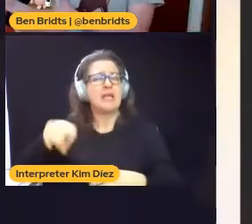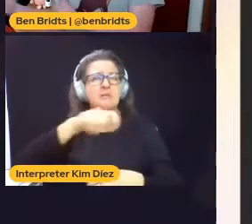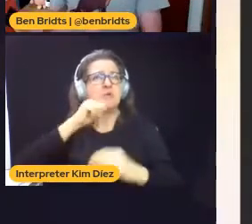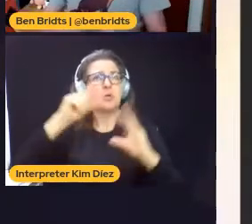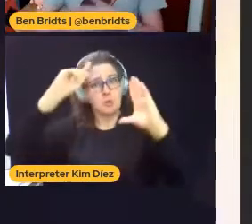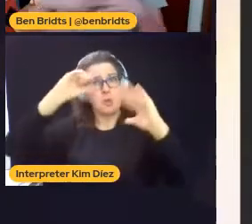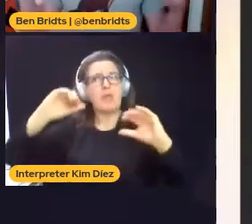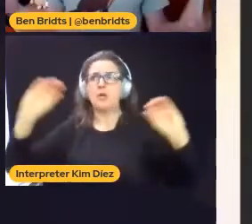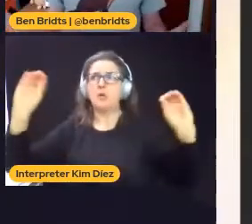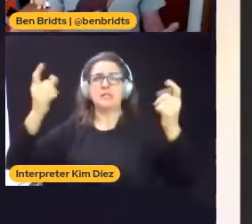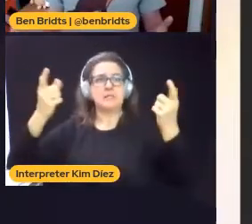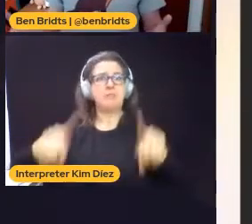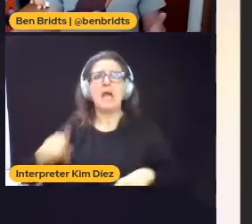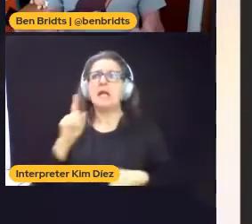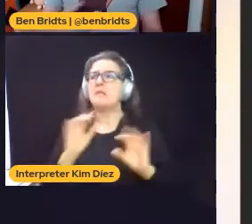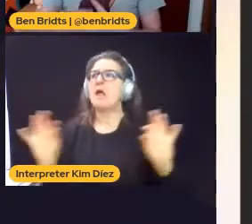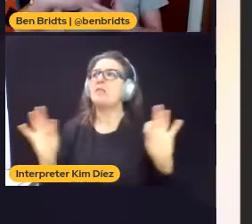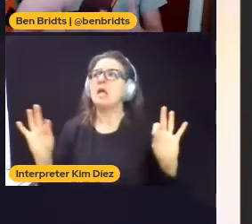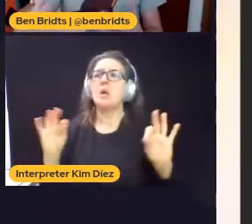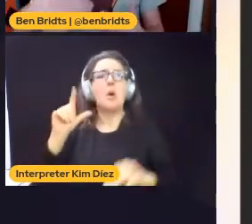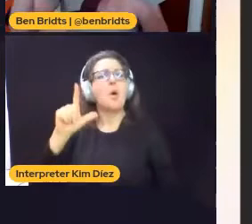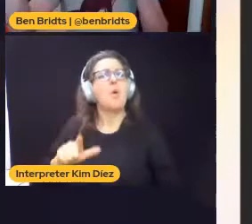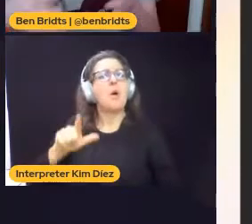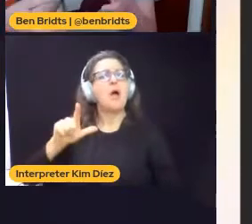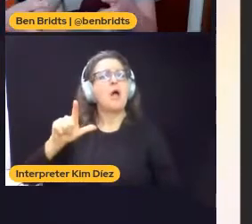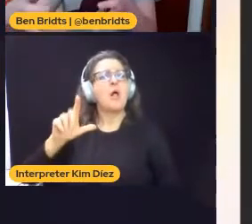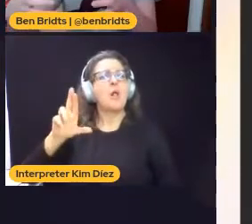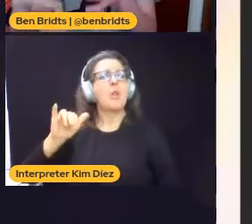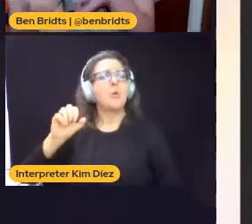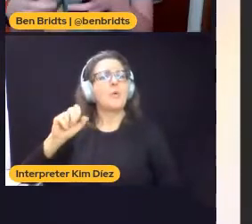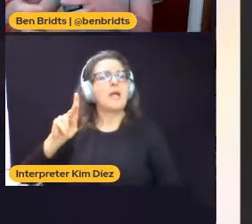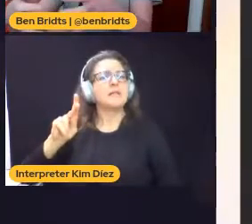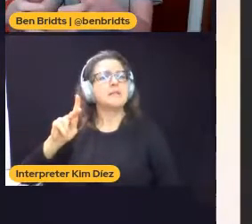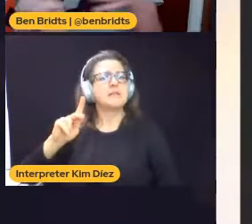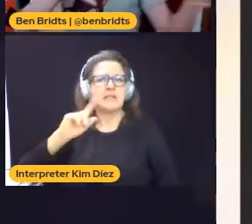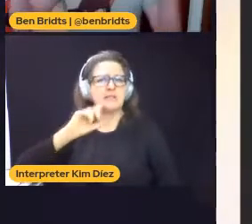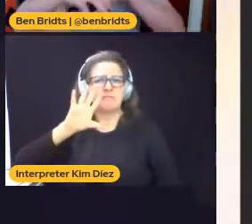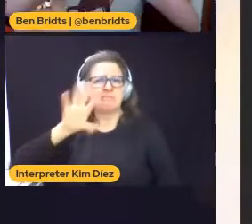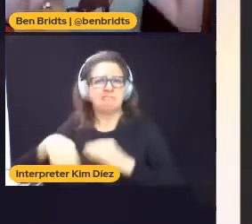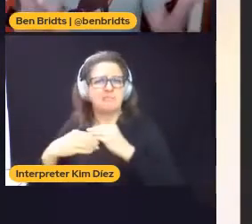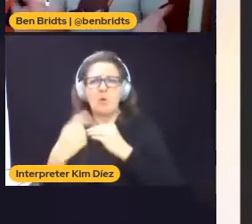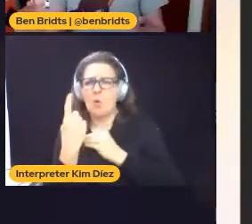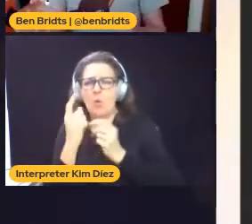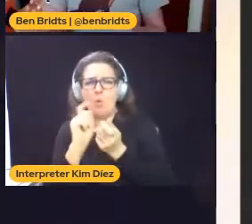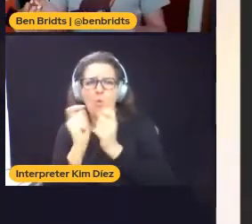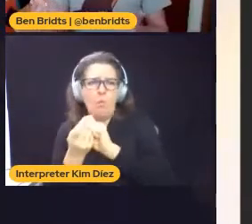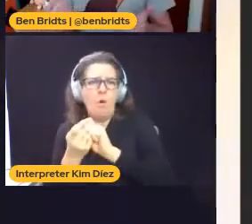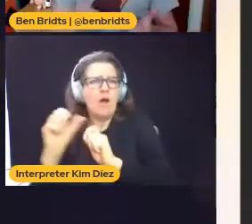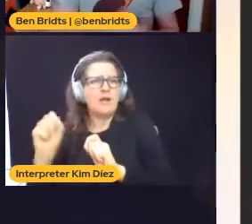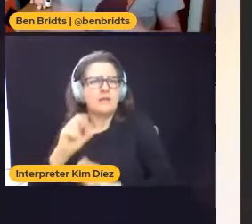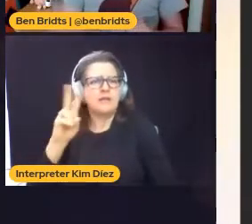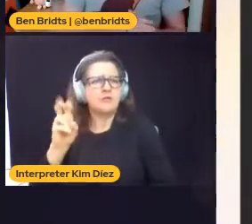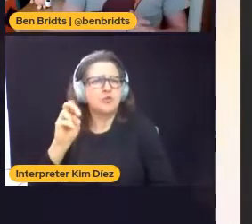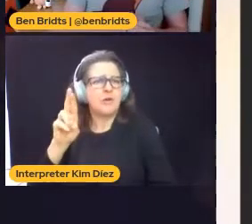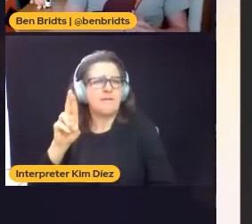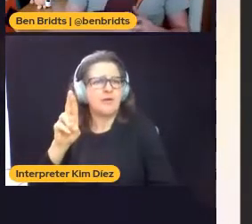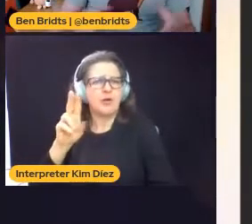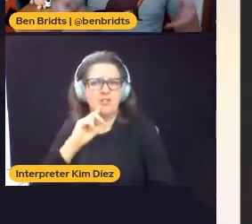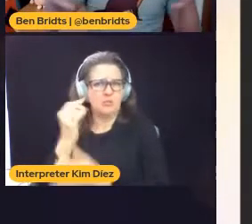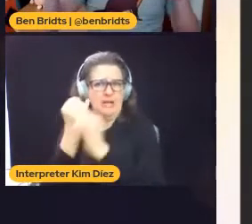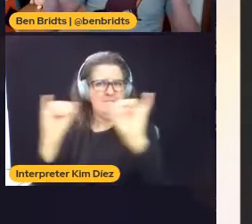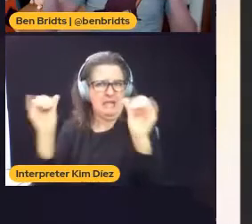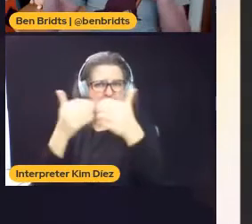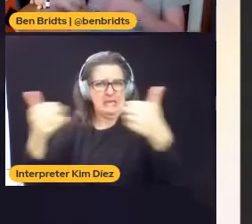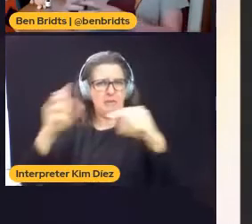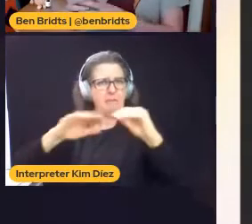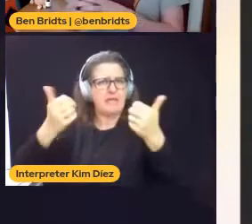something to change. They think it's a very low risk change because they only added one server that's independent of everything else. And